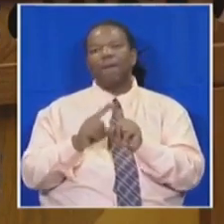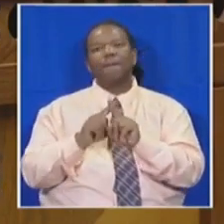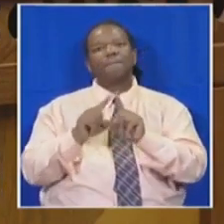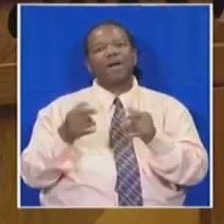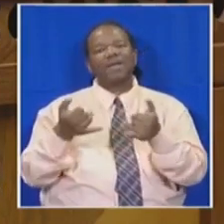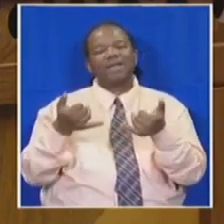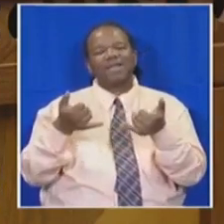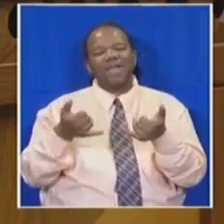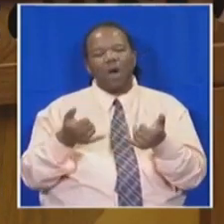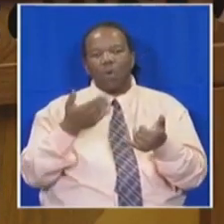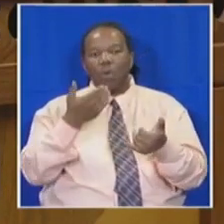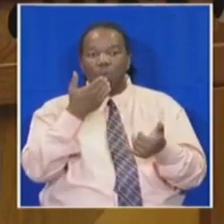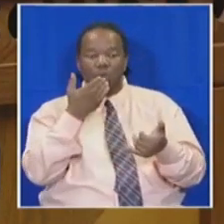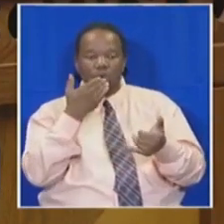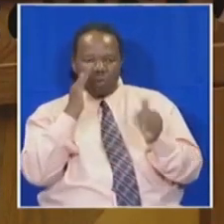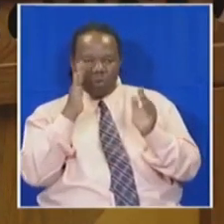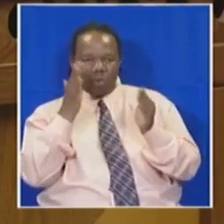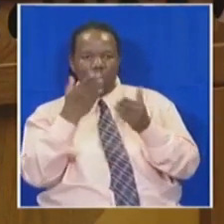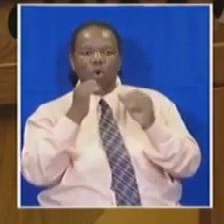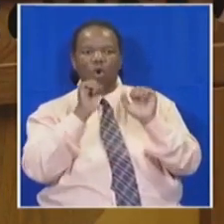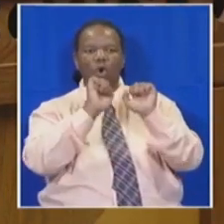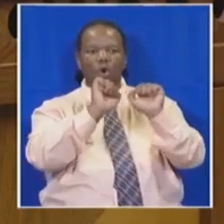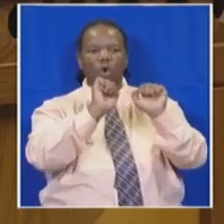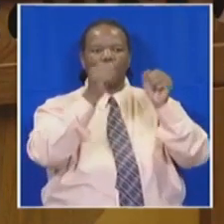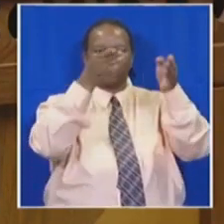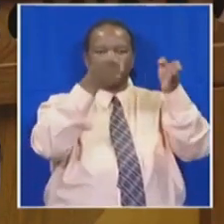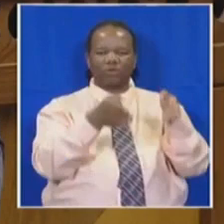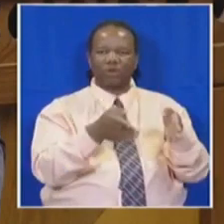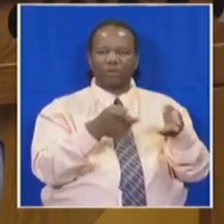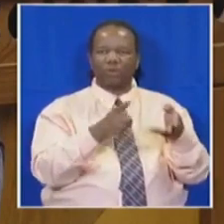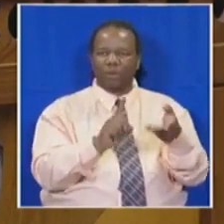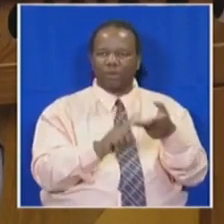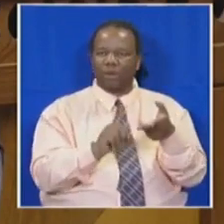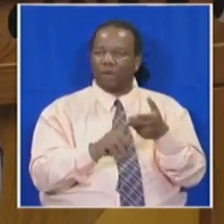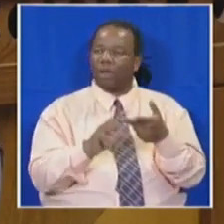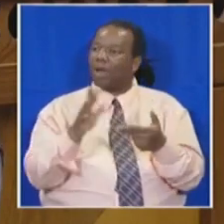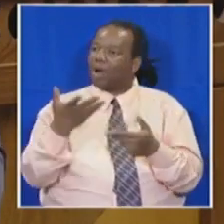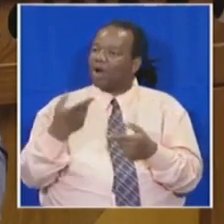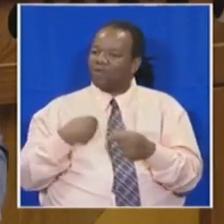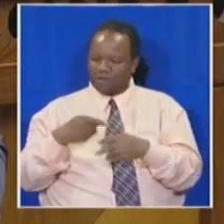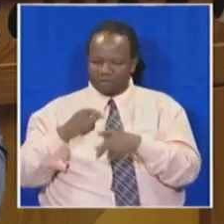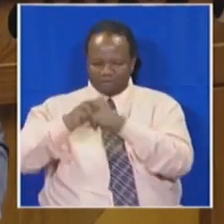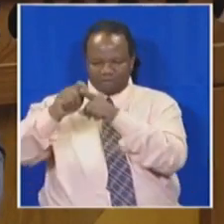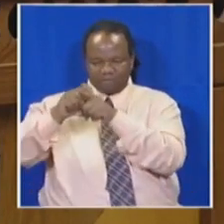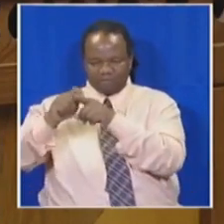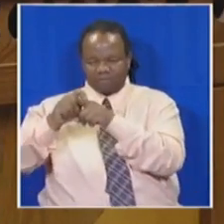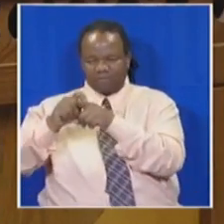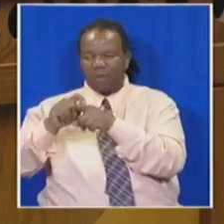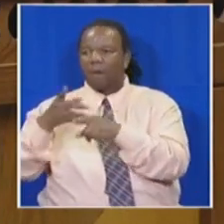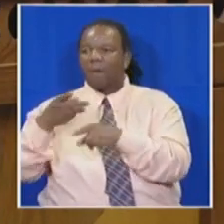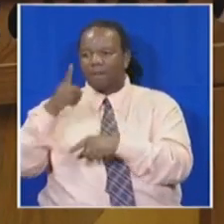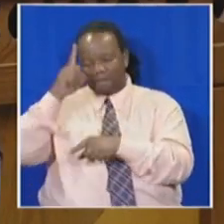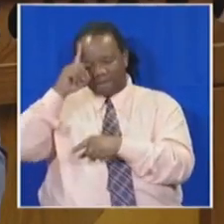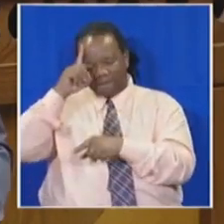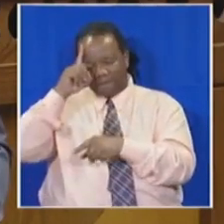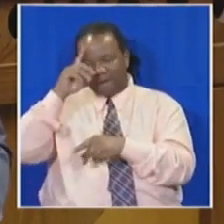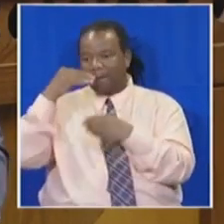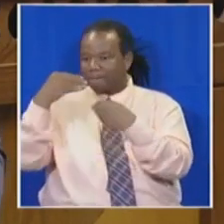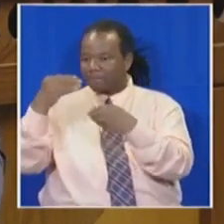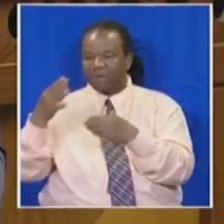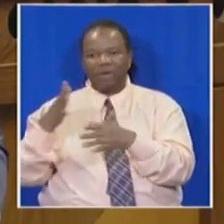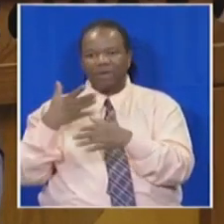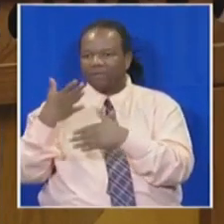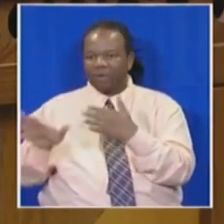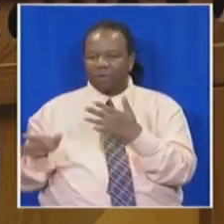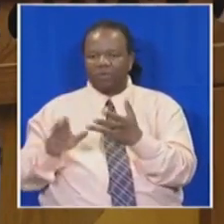narrow ownership. All of the contributions to finding and mentoring young black entrepreneurs, gone. All of the work